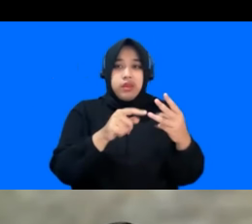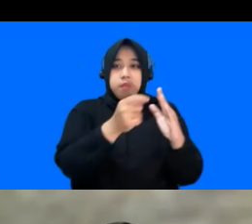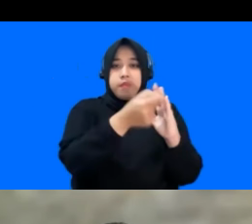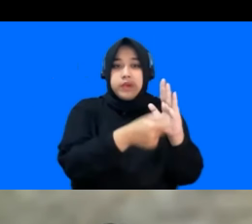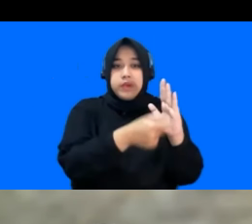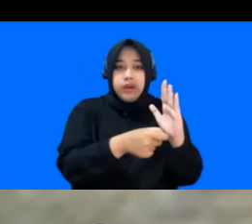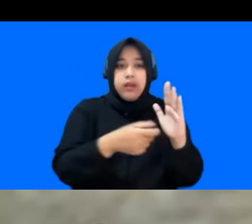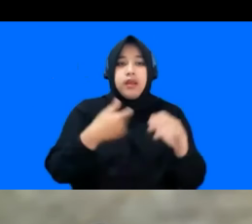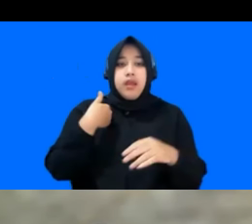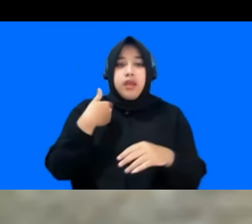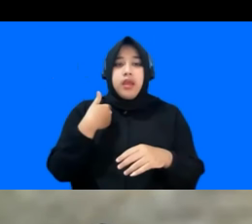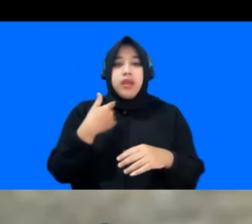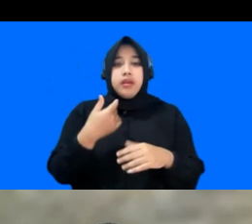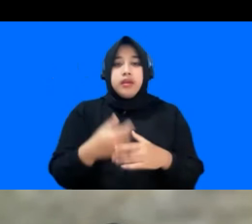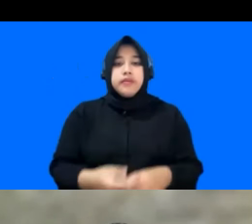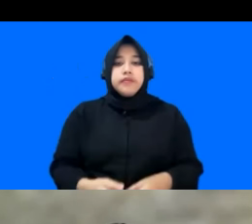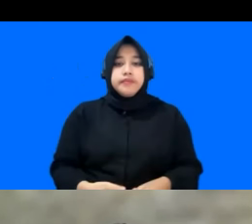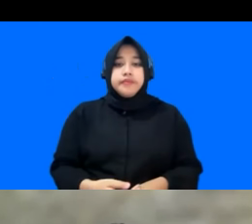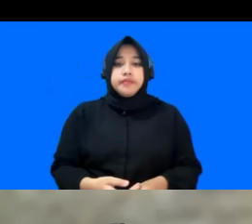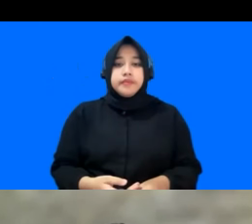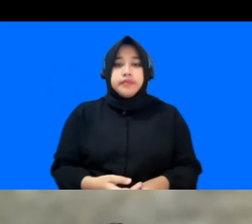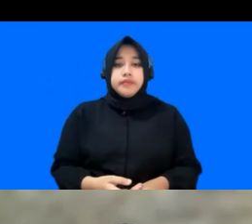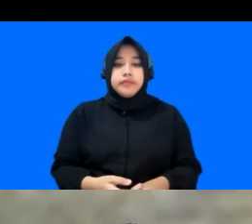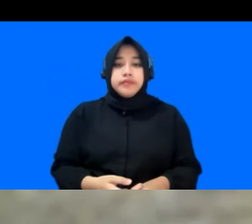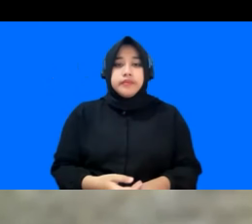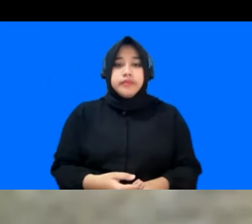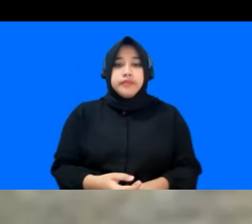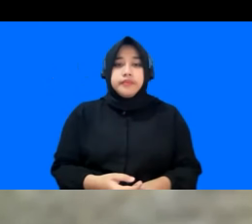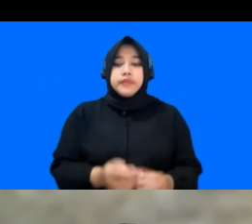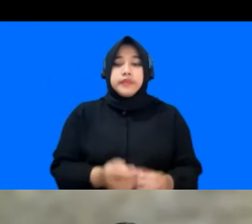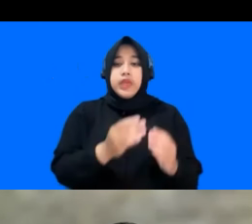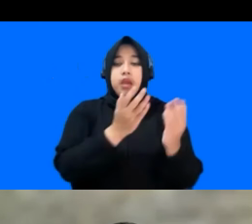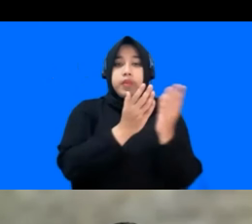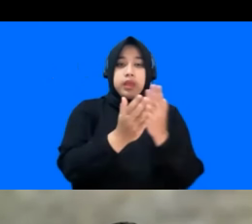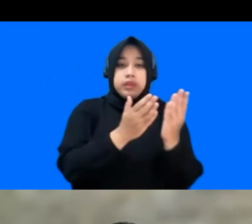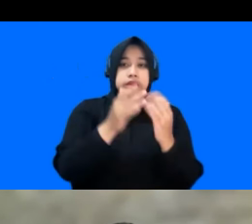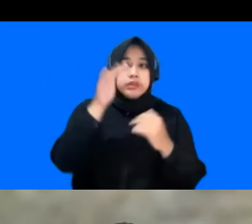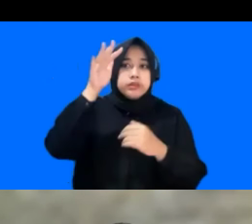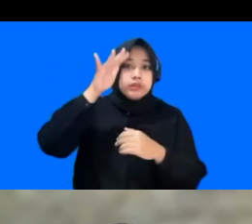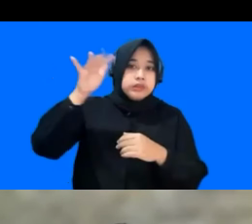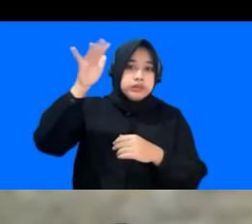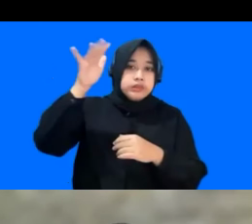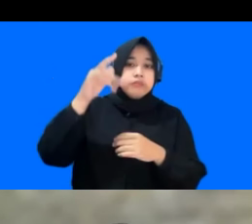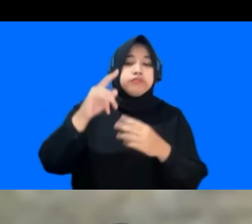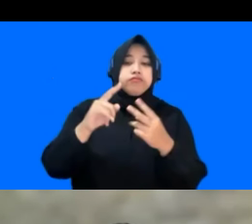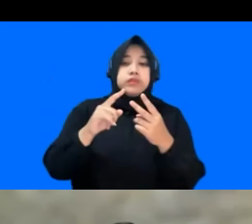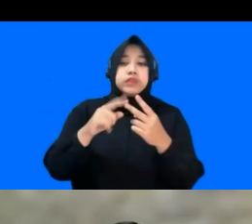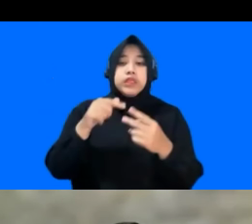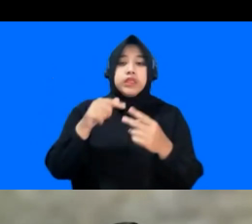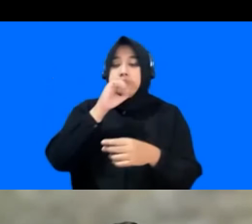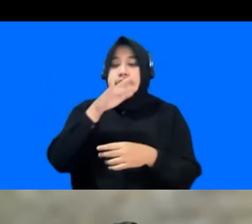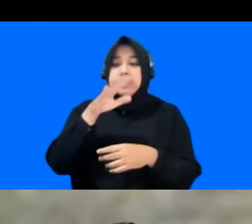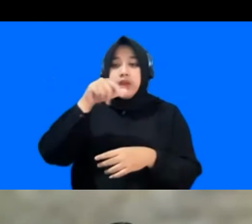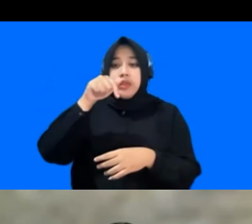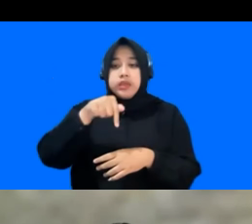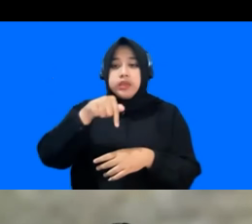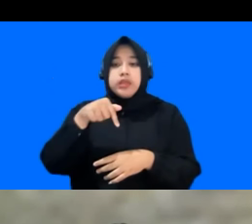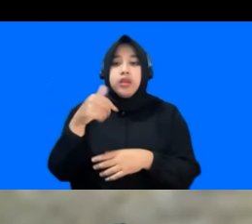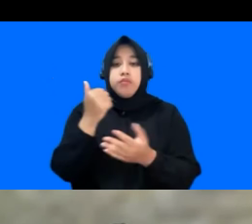climate app, which is a big, big surprise, but I'm not going to talk about it today. And we have the Atlas of Climate Resilient Urban Tree